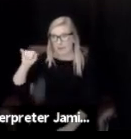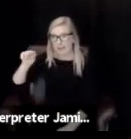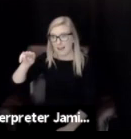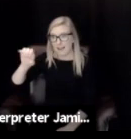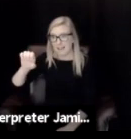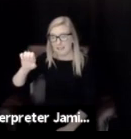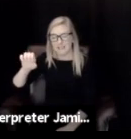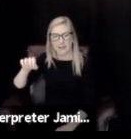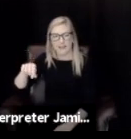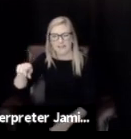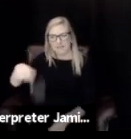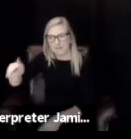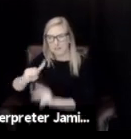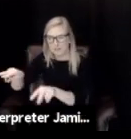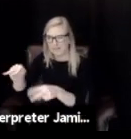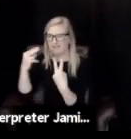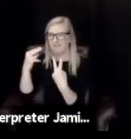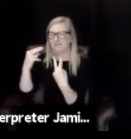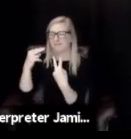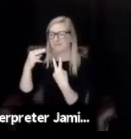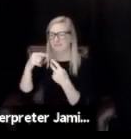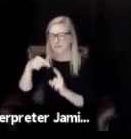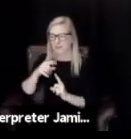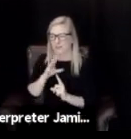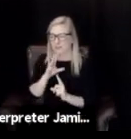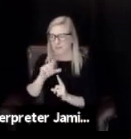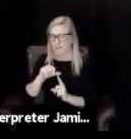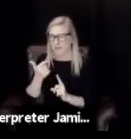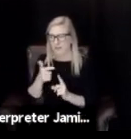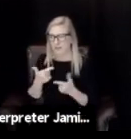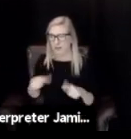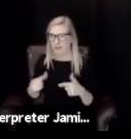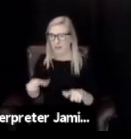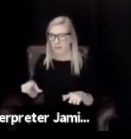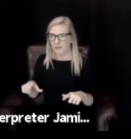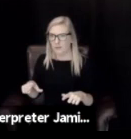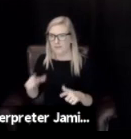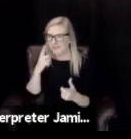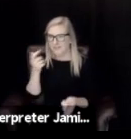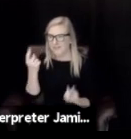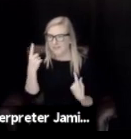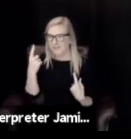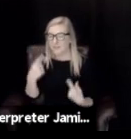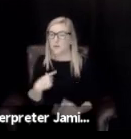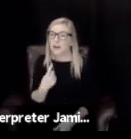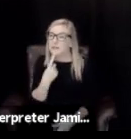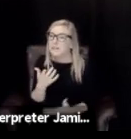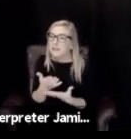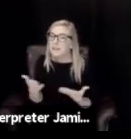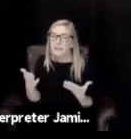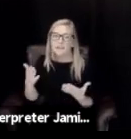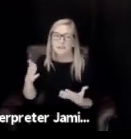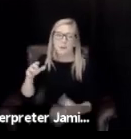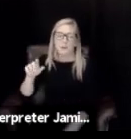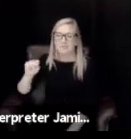at me like, she's speaking another language, right? So I would say things, talent, right? So one of